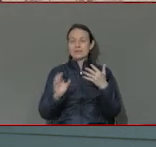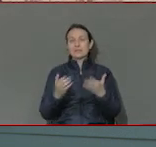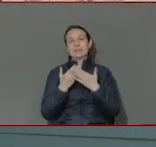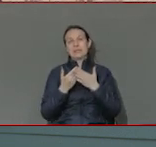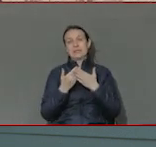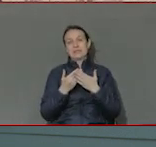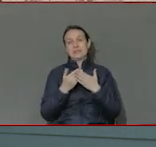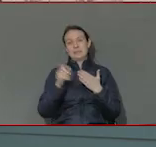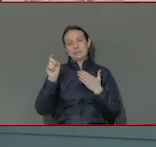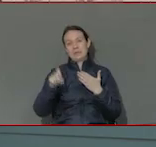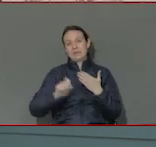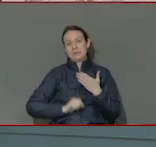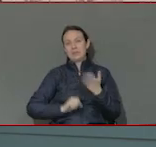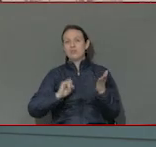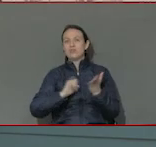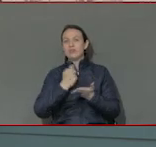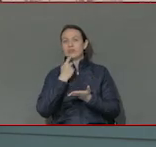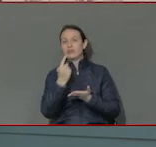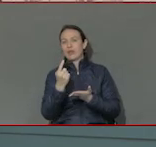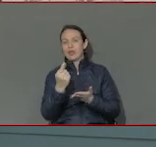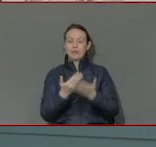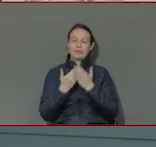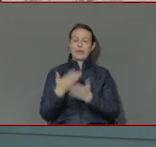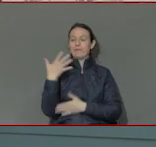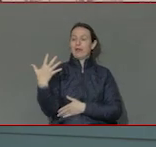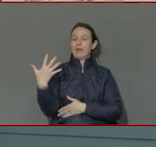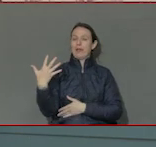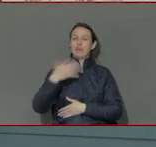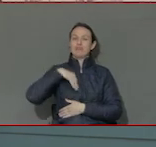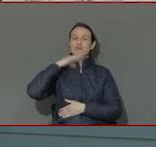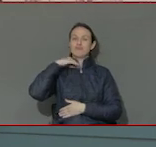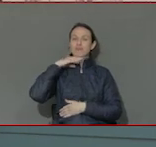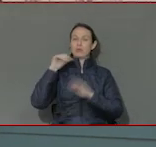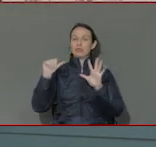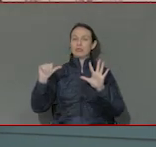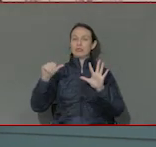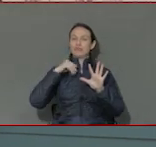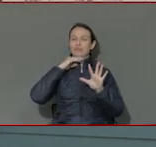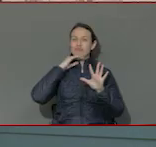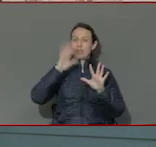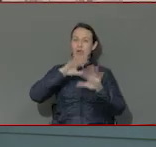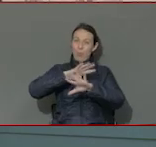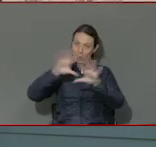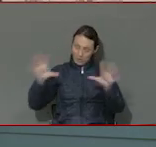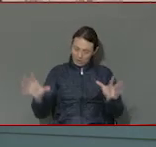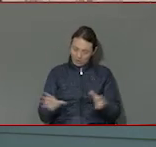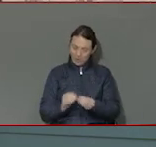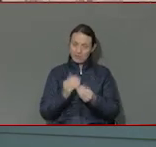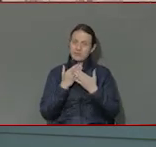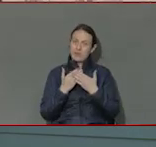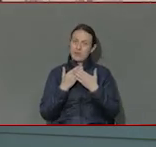All of them. Don't say I'm just going to study 5 or 6. They can just say